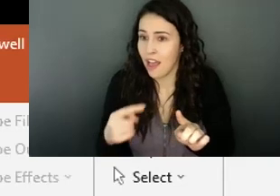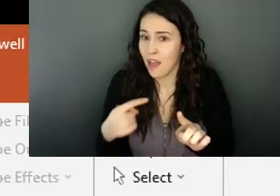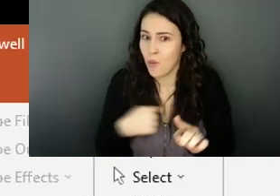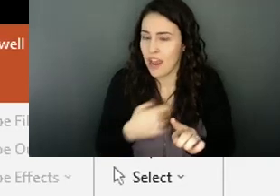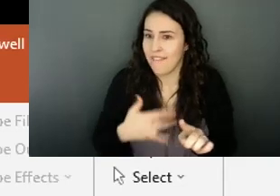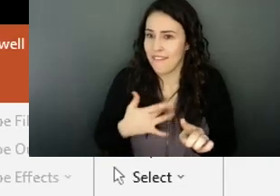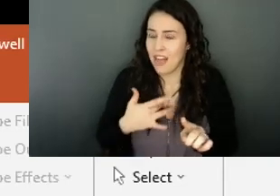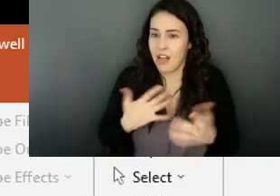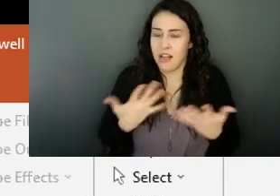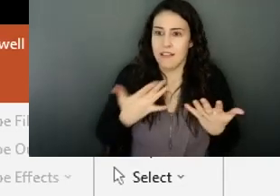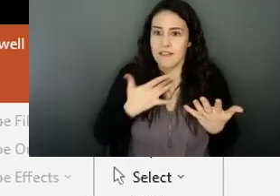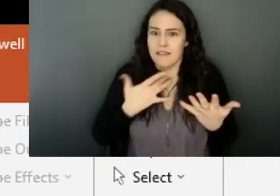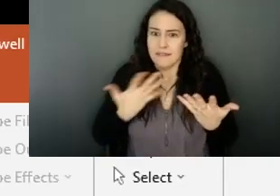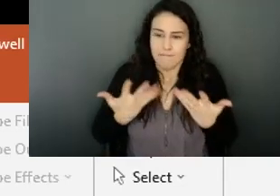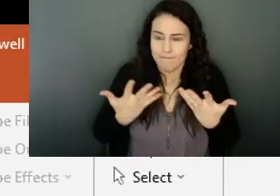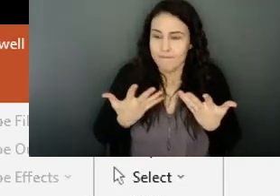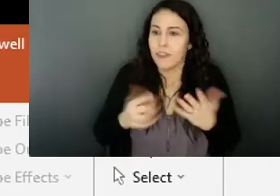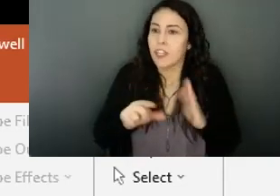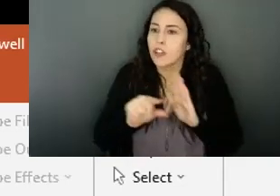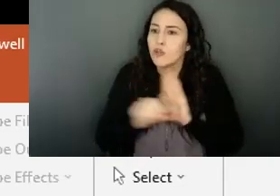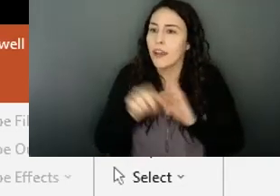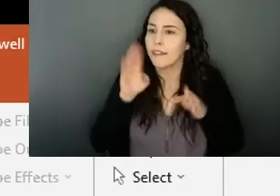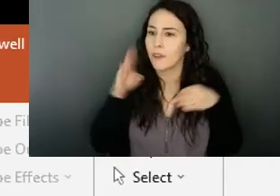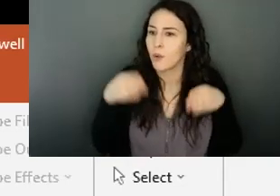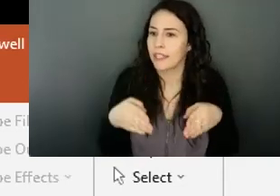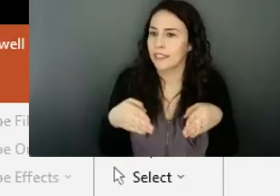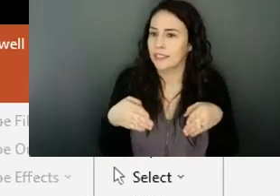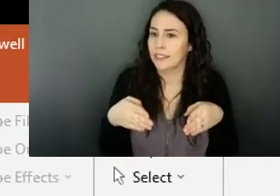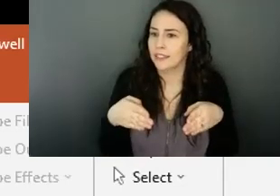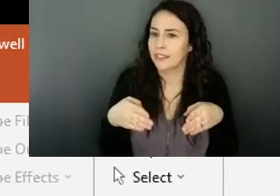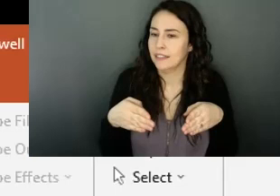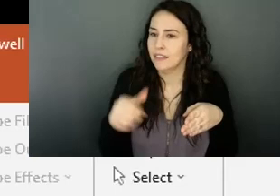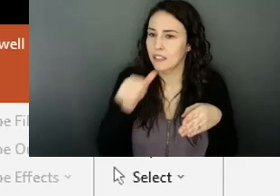of being grade focused rather